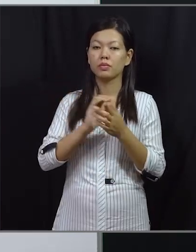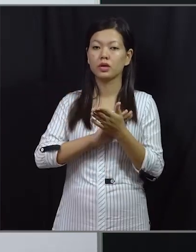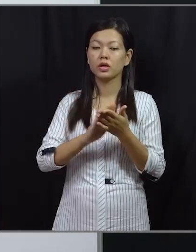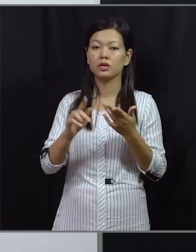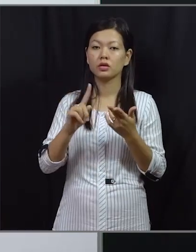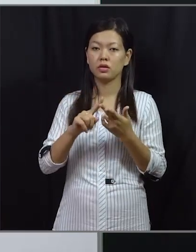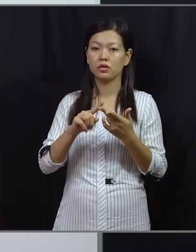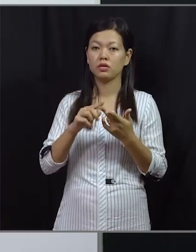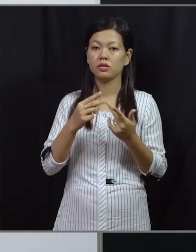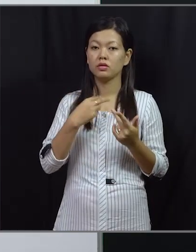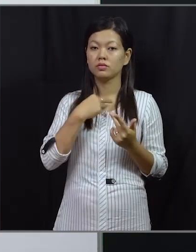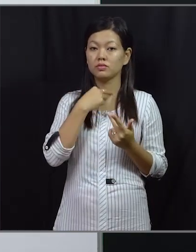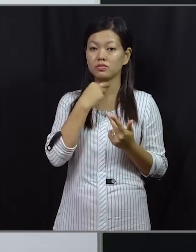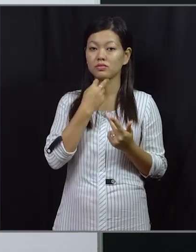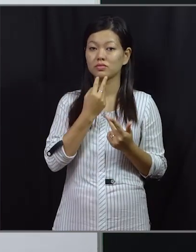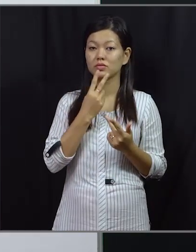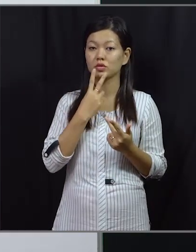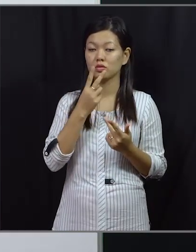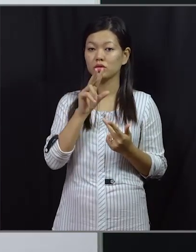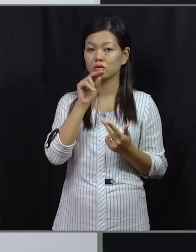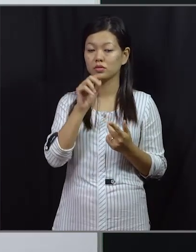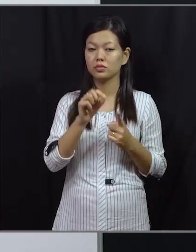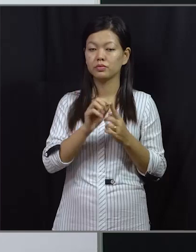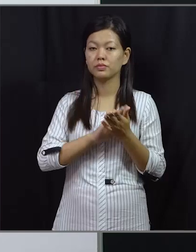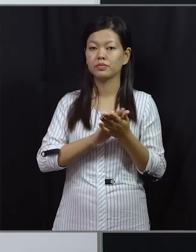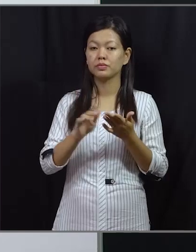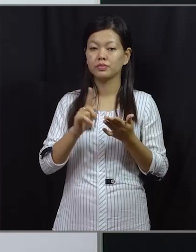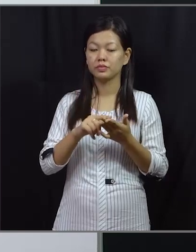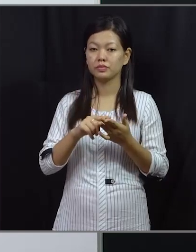Phi. For instance,